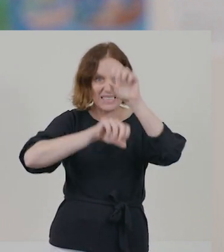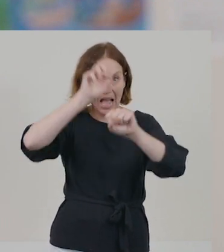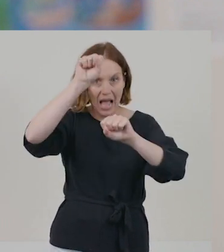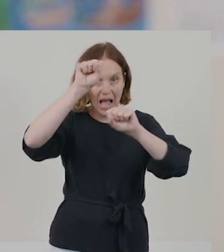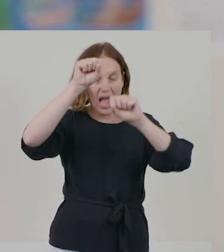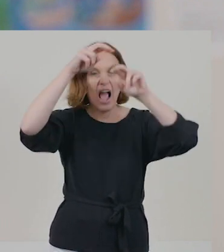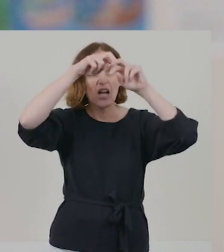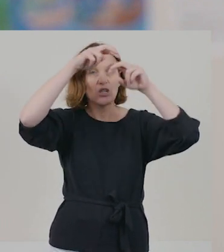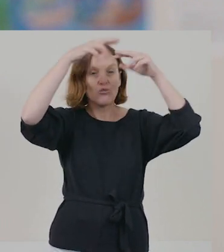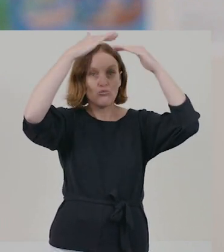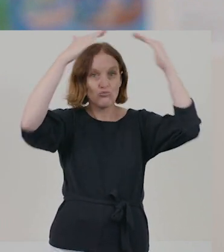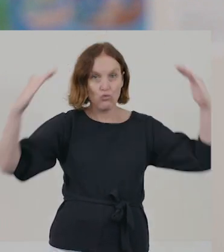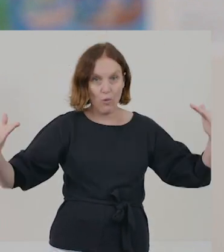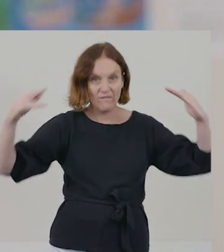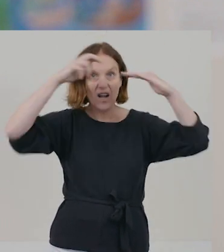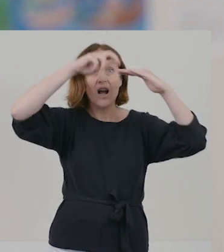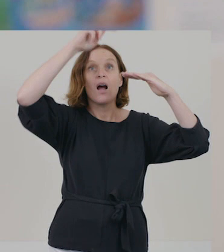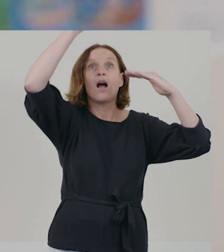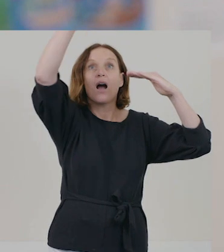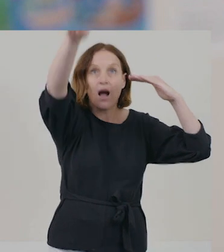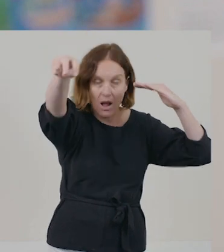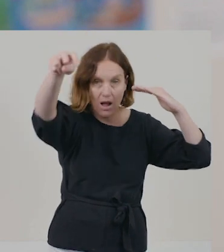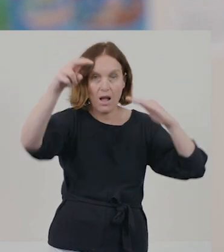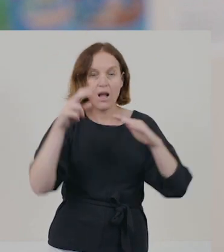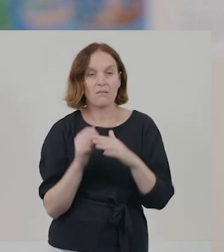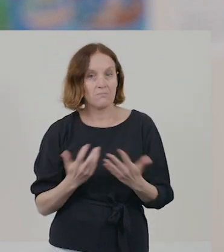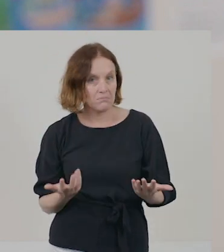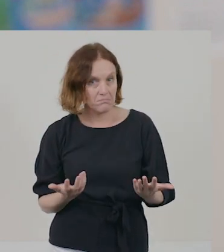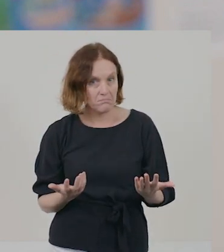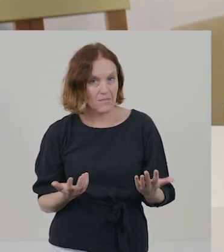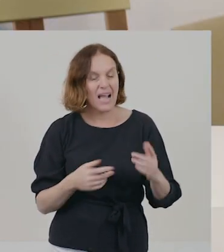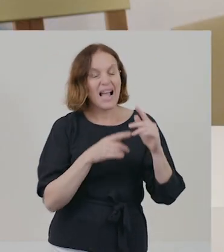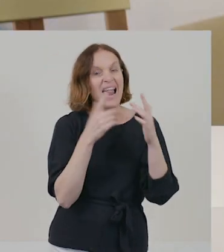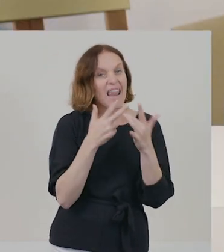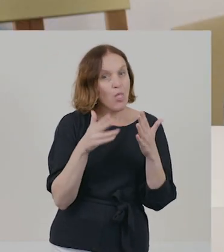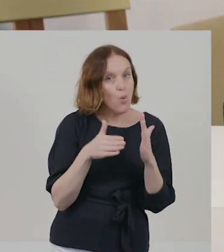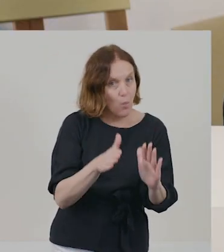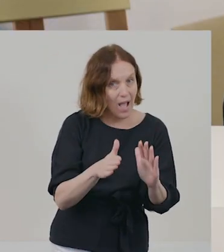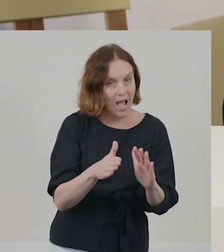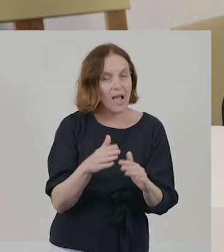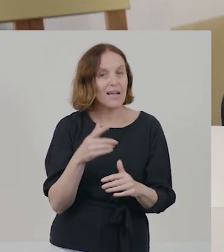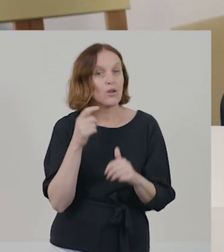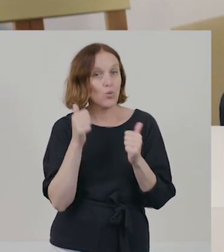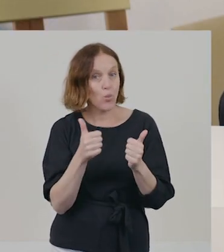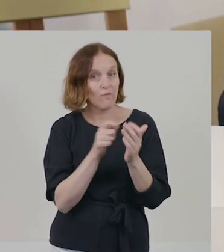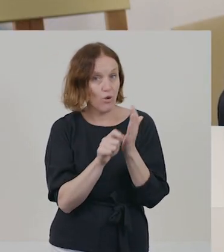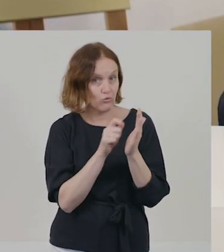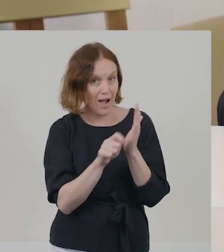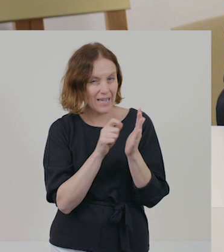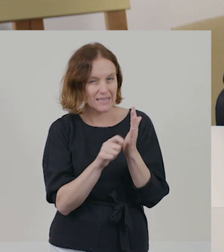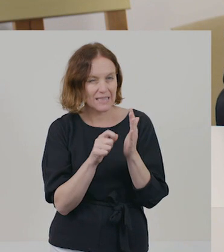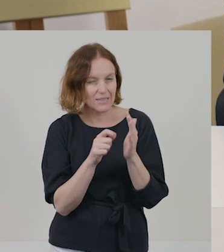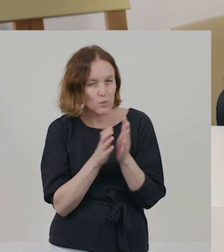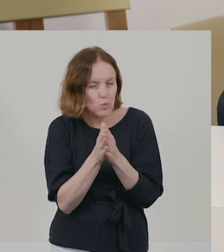from the roof into the portal. It's the start and escalation of the problem. Another technique that is crucial in writing to